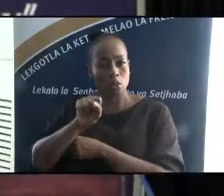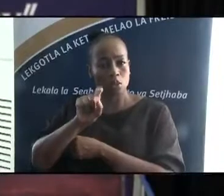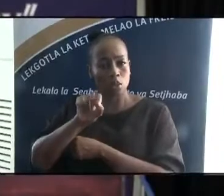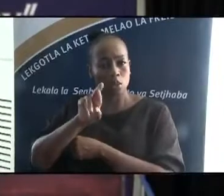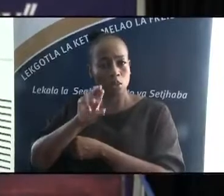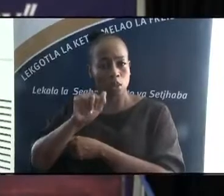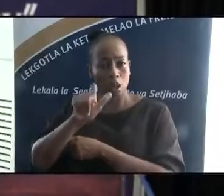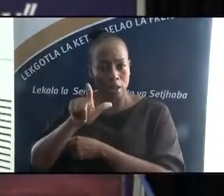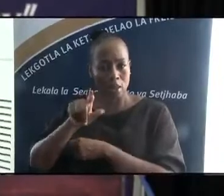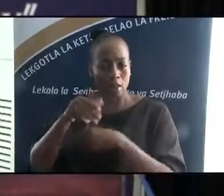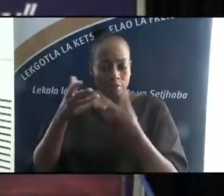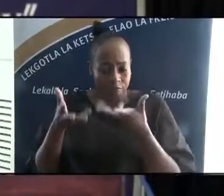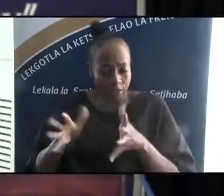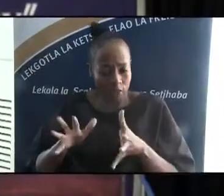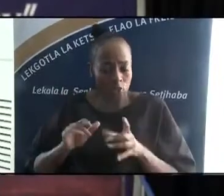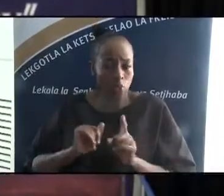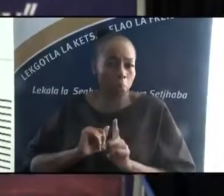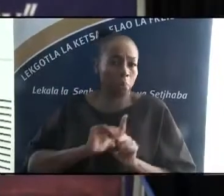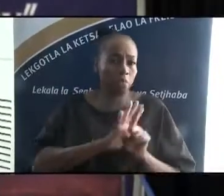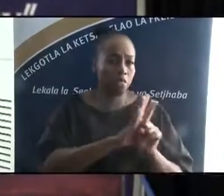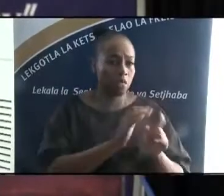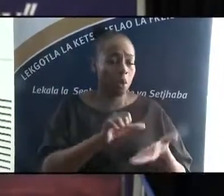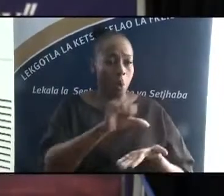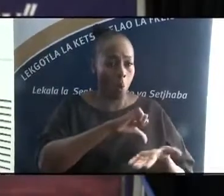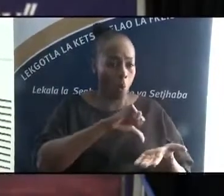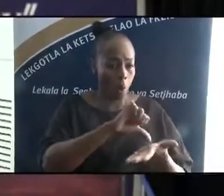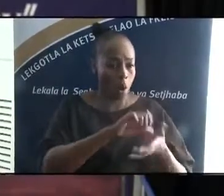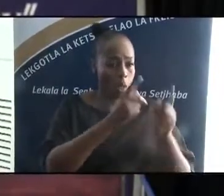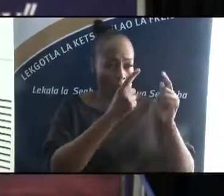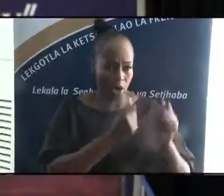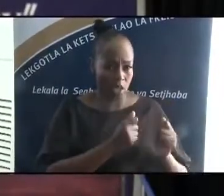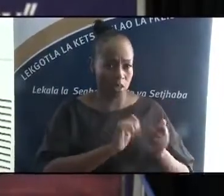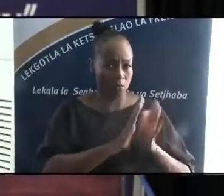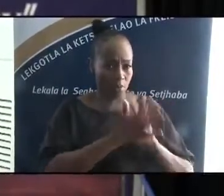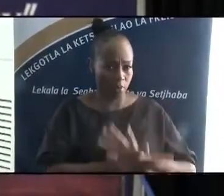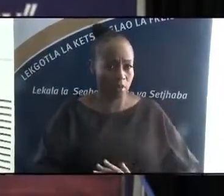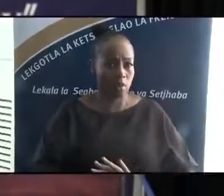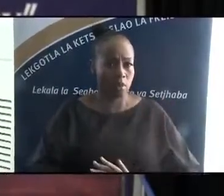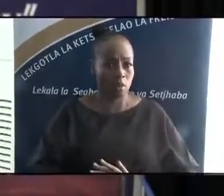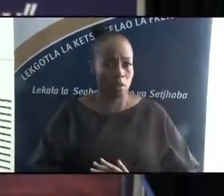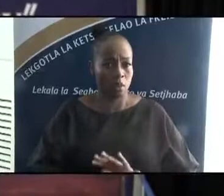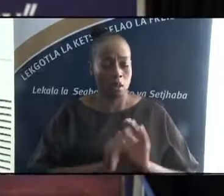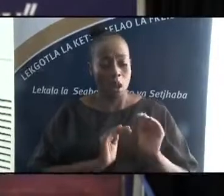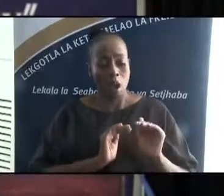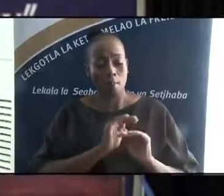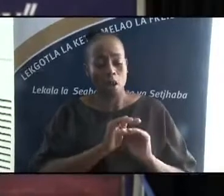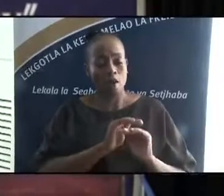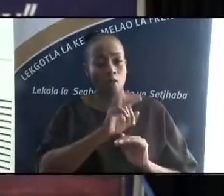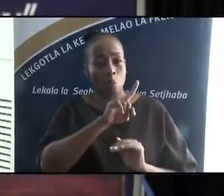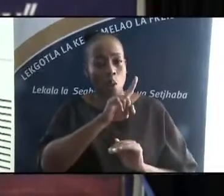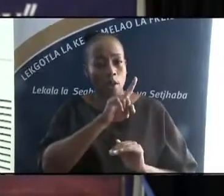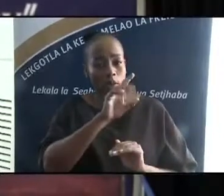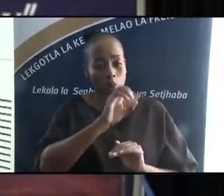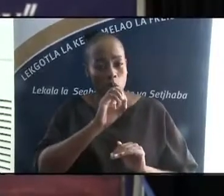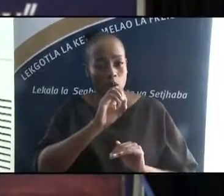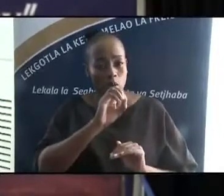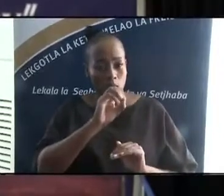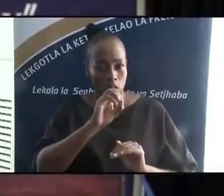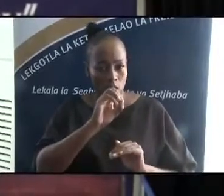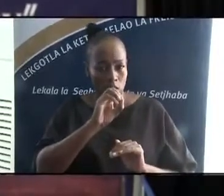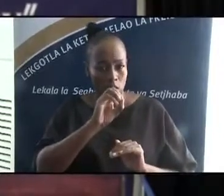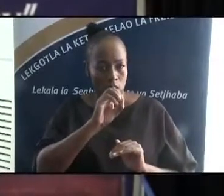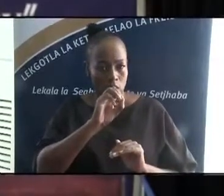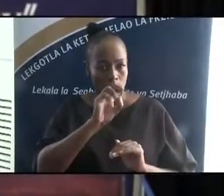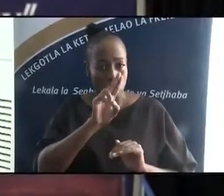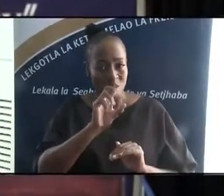already affected global prices of oil, which topped above $100 per barrel for the